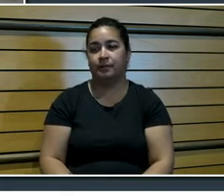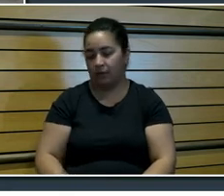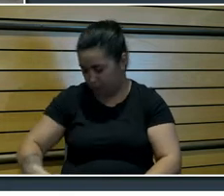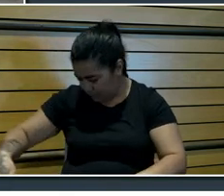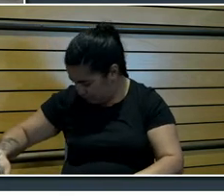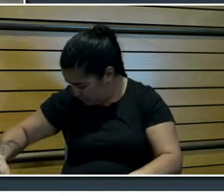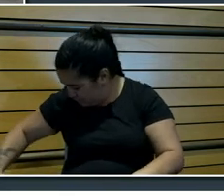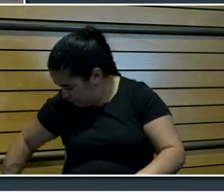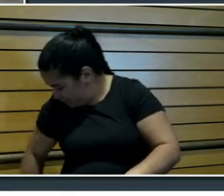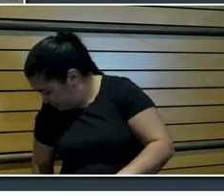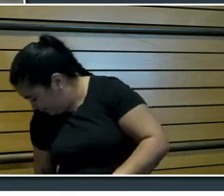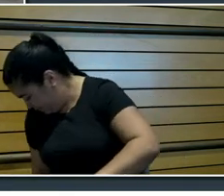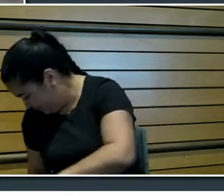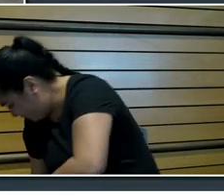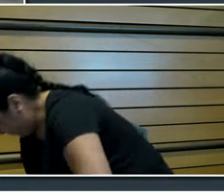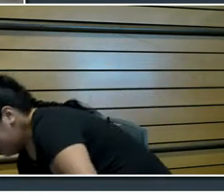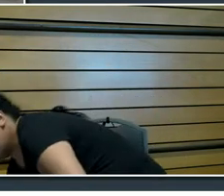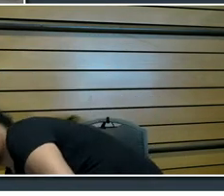and from Kirsten,